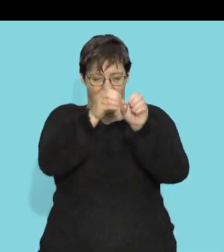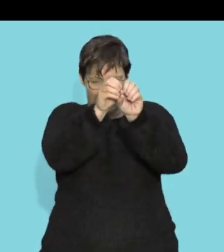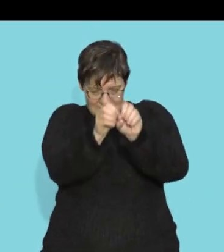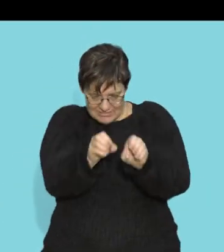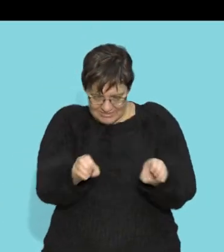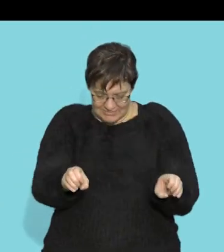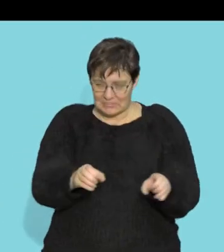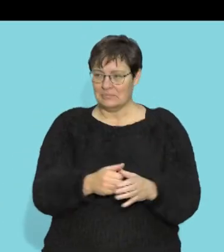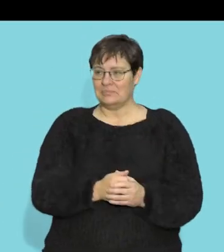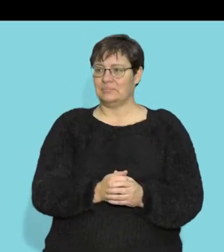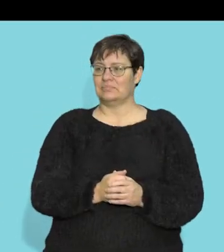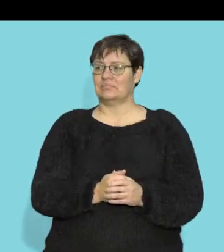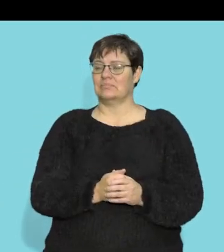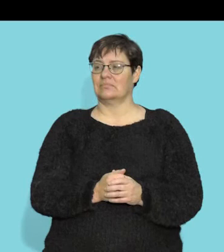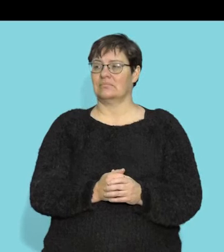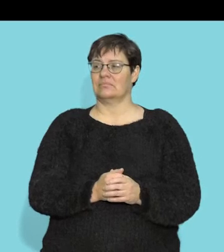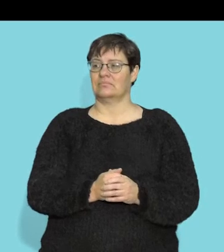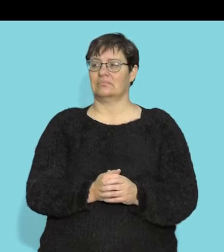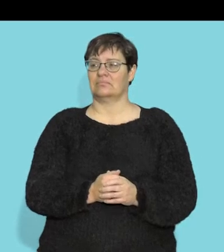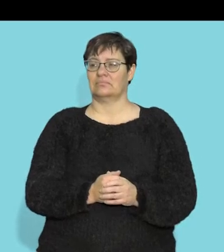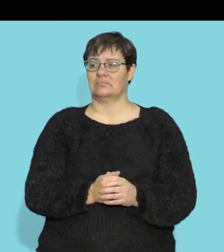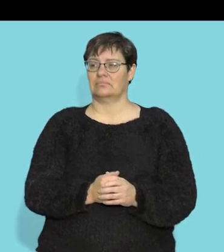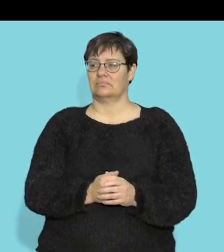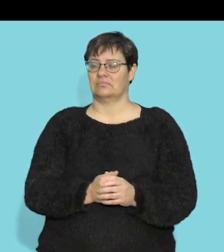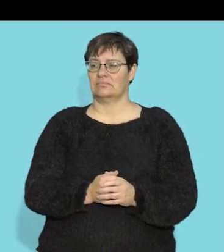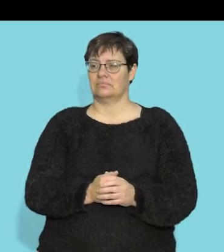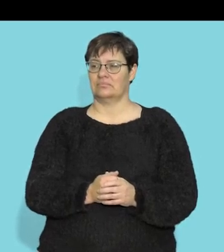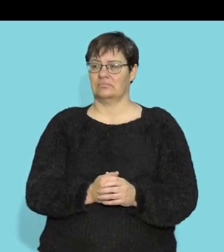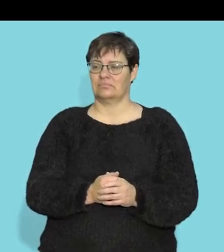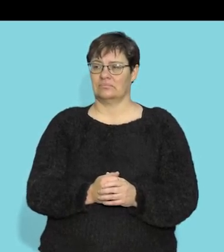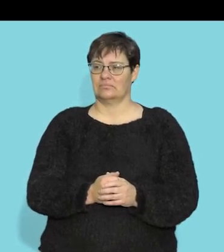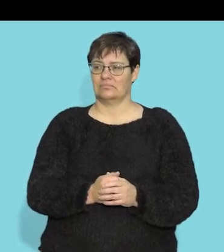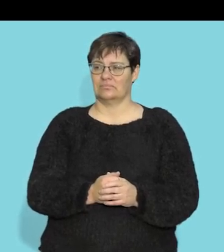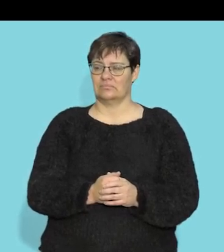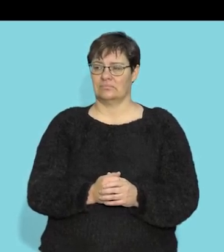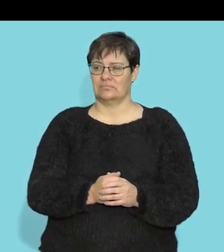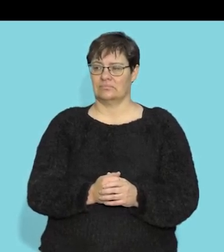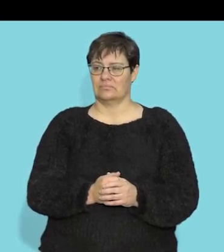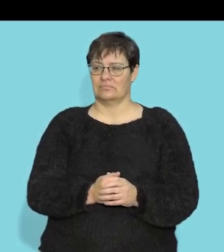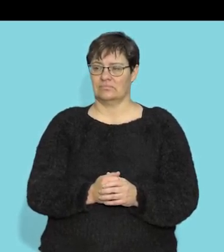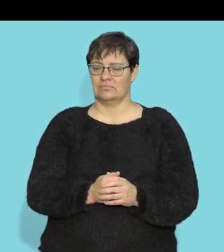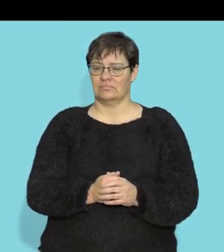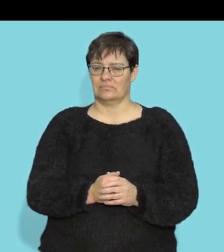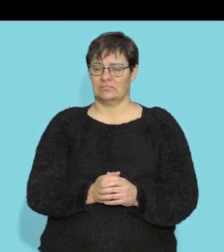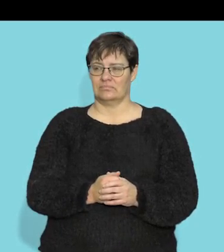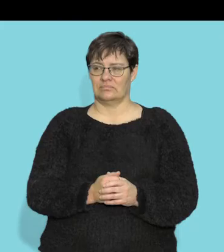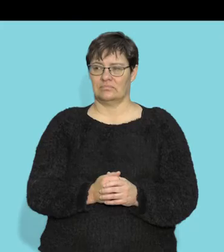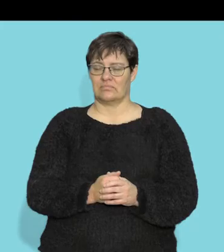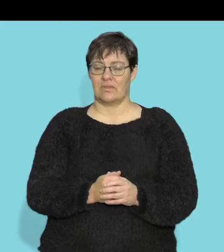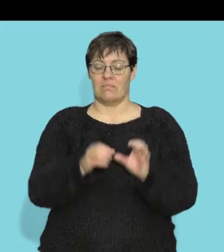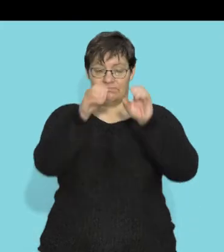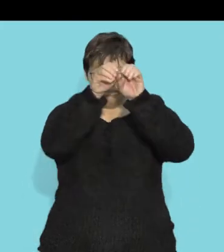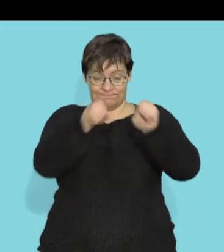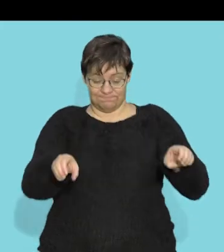trachea, and our trachea divided into two tubes called our bronchi. Now, if we have a